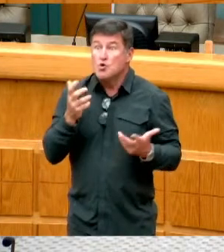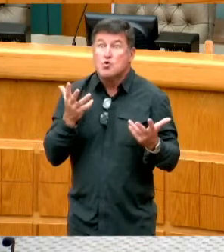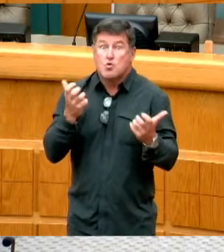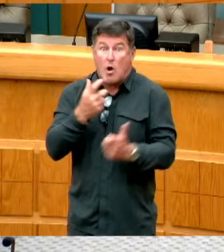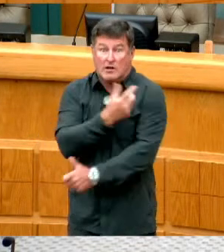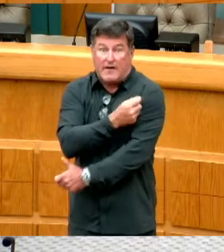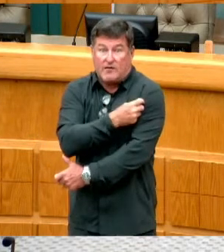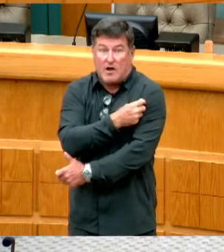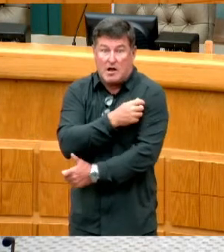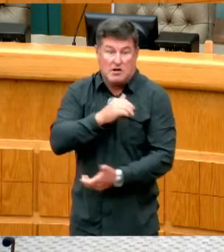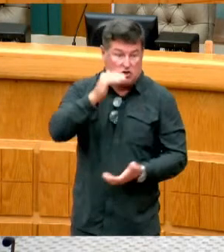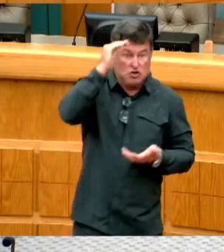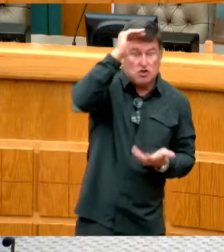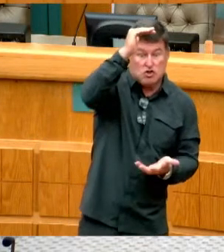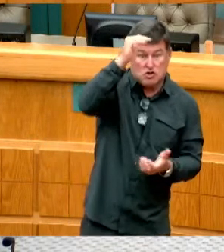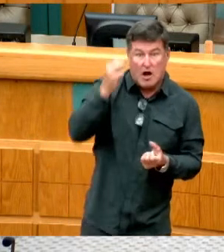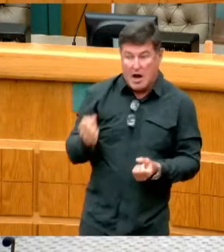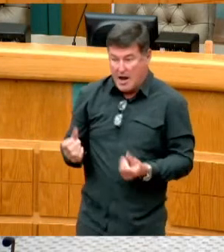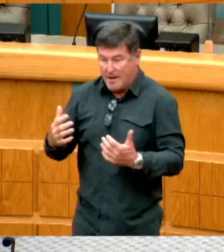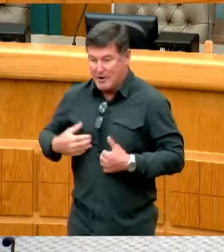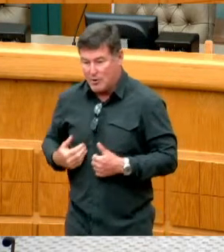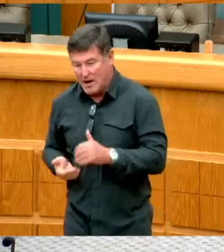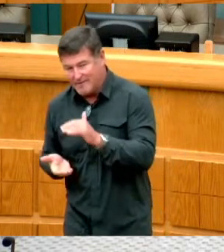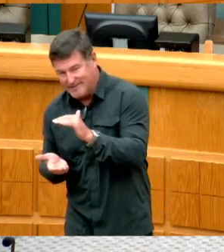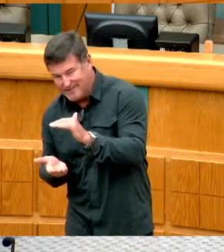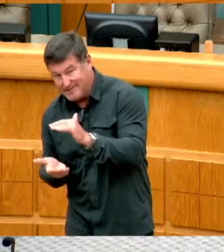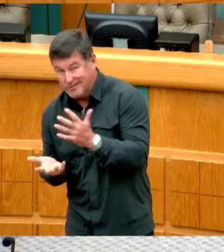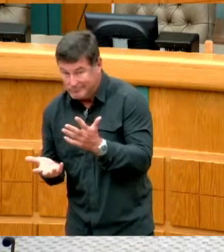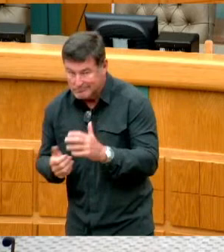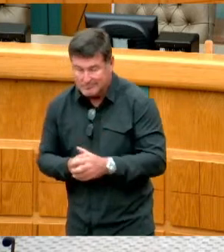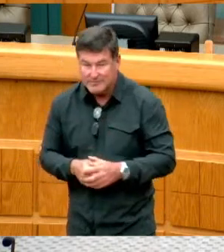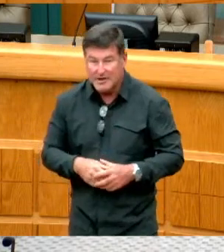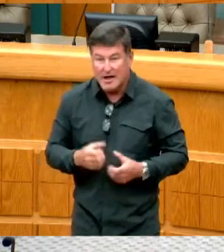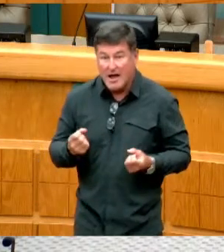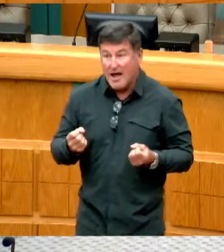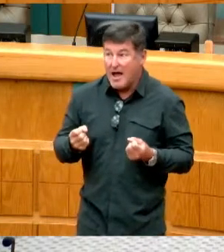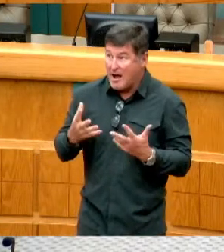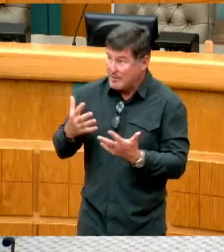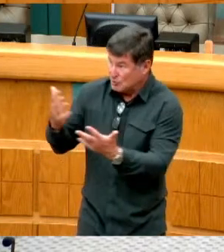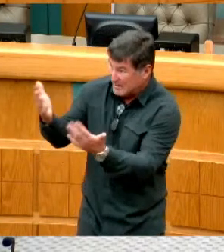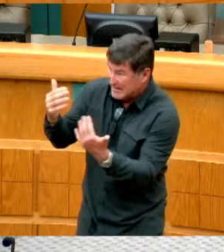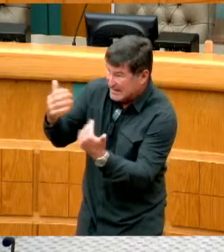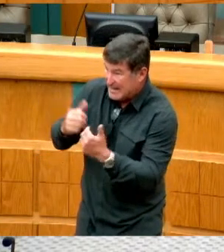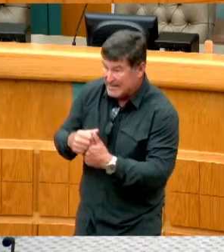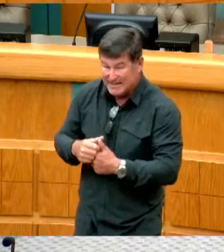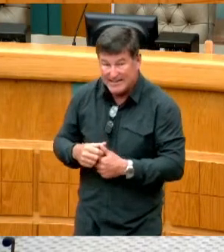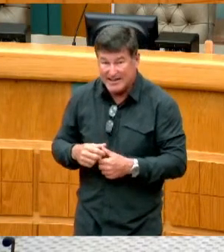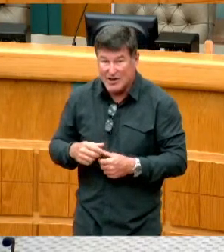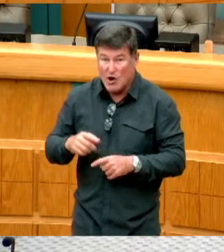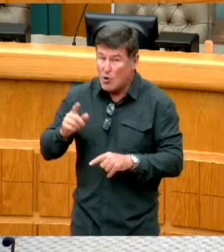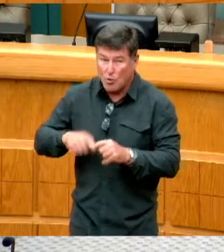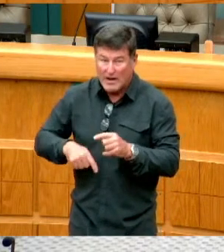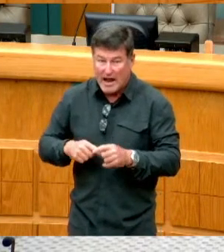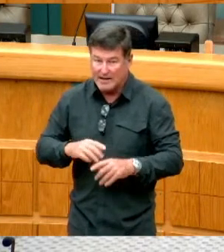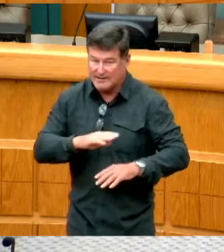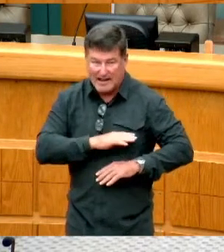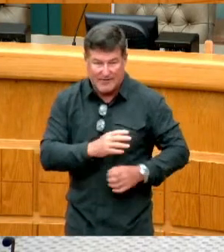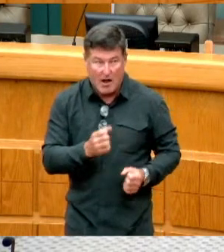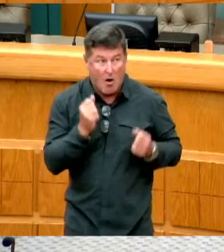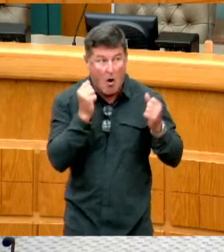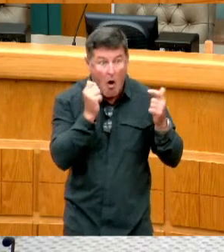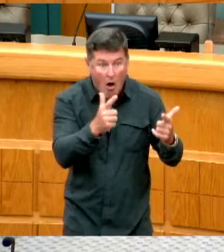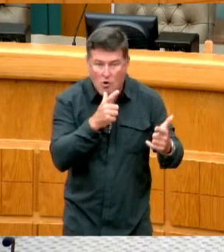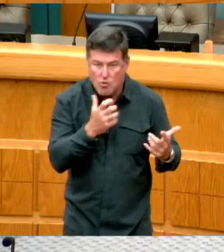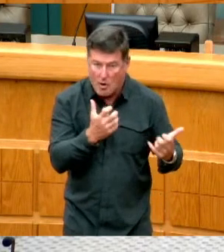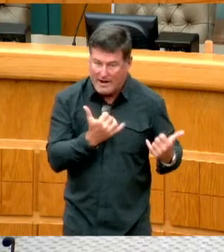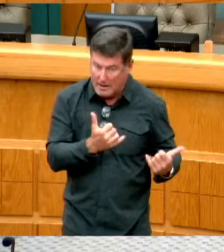supply, and our vaccine delivery capability also exceeds supply, and we're going to go over that in detail. Second,